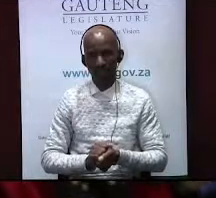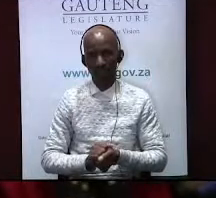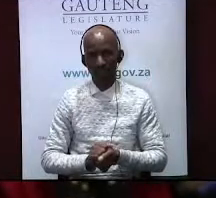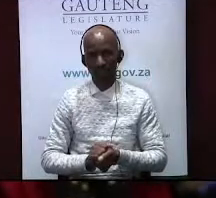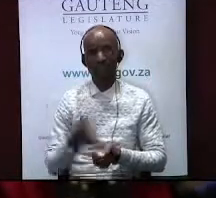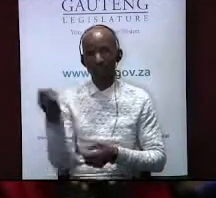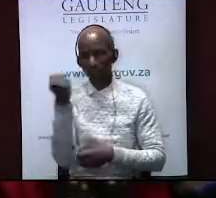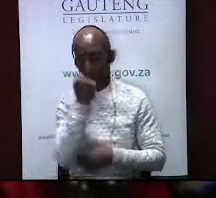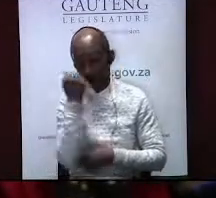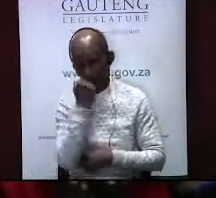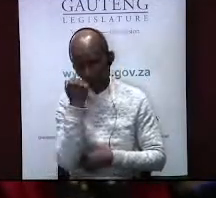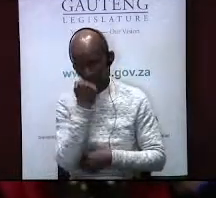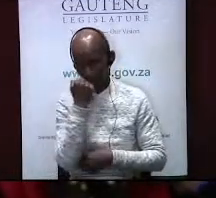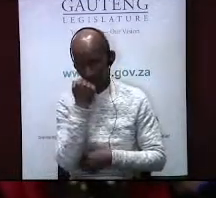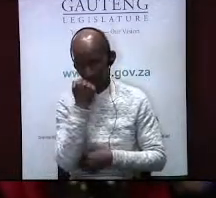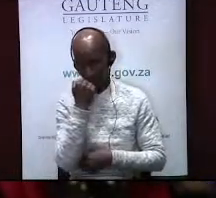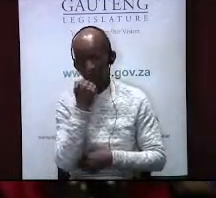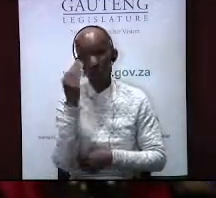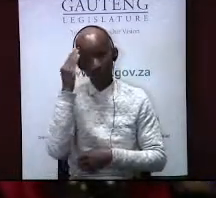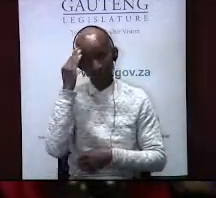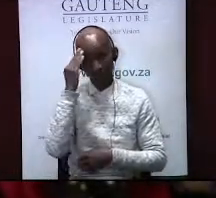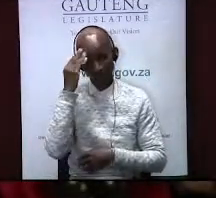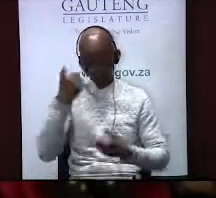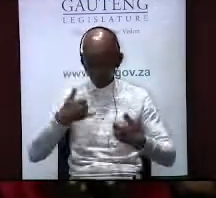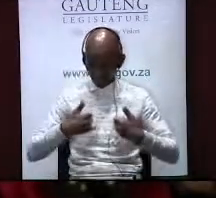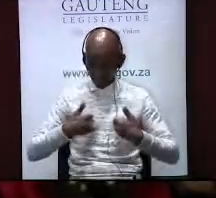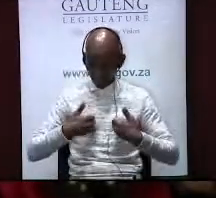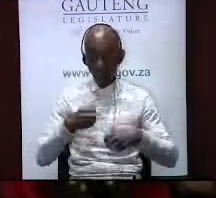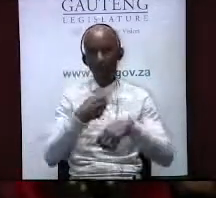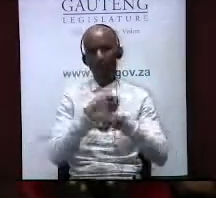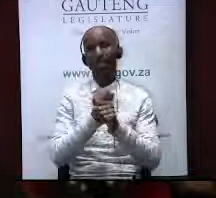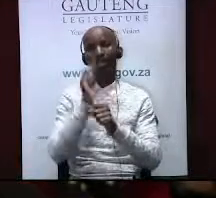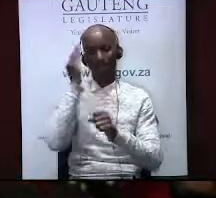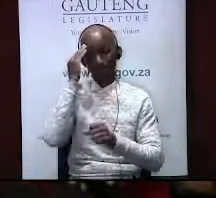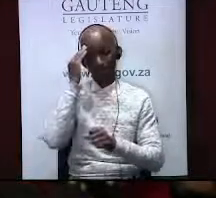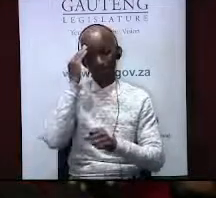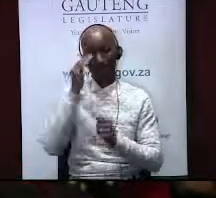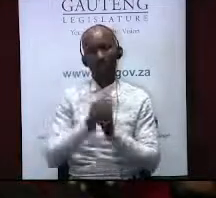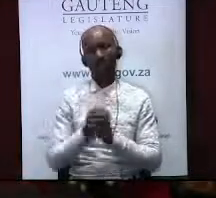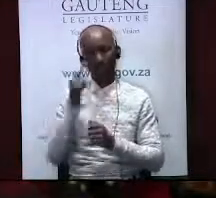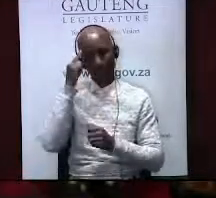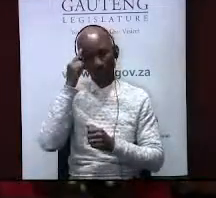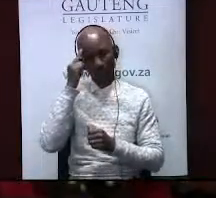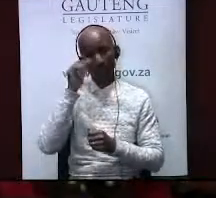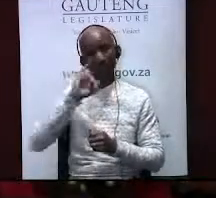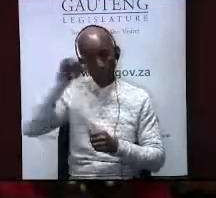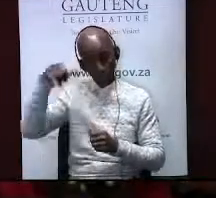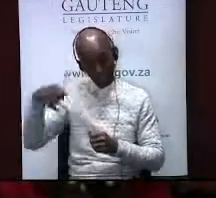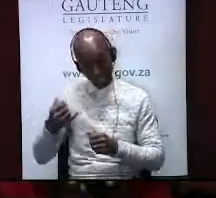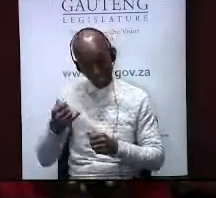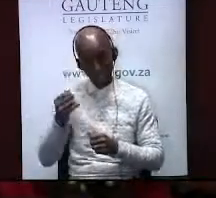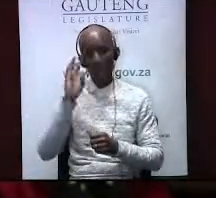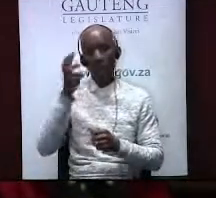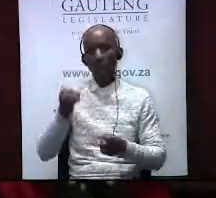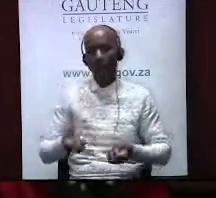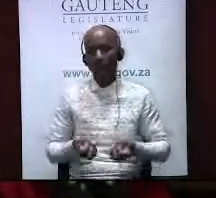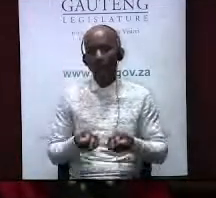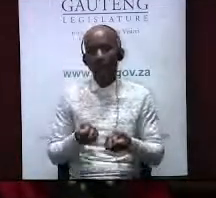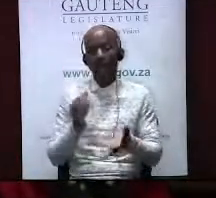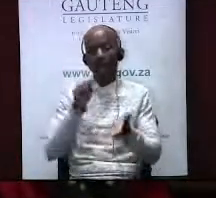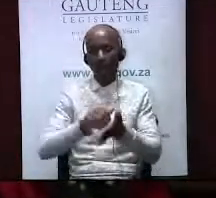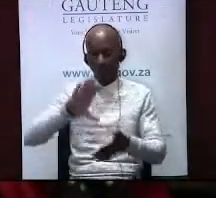We are sorry. We know that the pain that we have caused. You know, Jay, you will bring women in